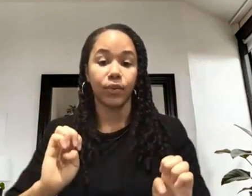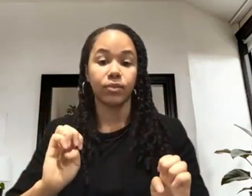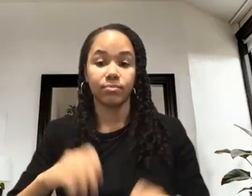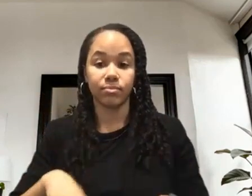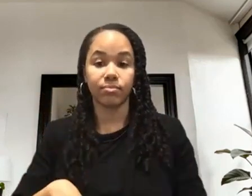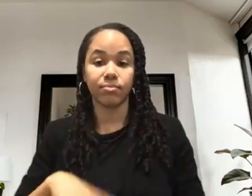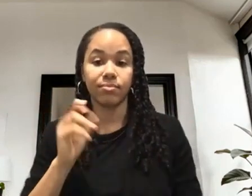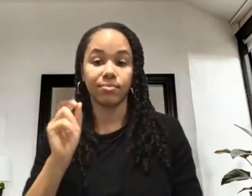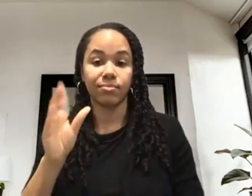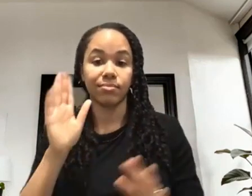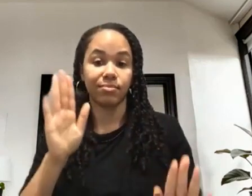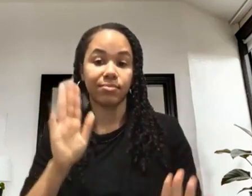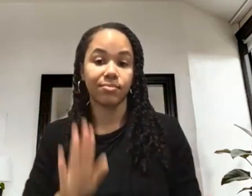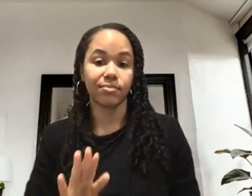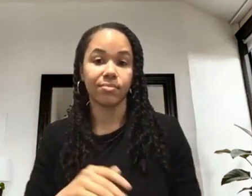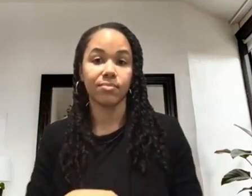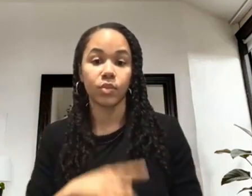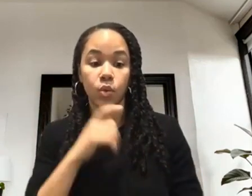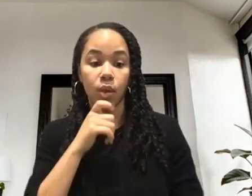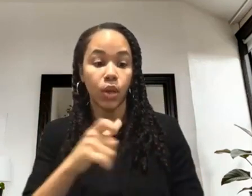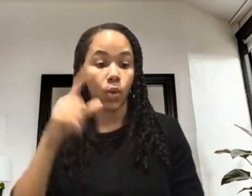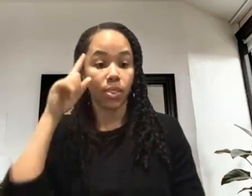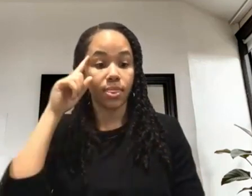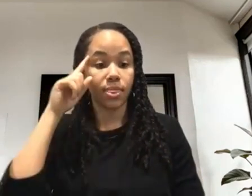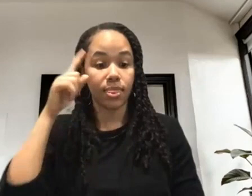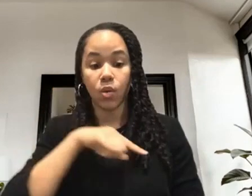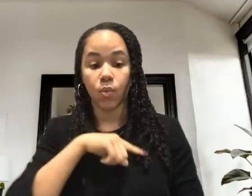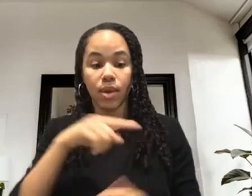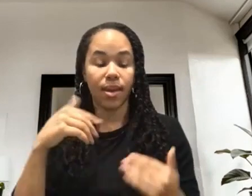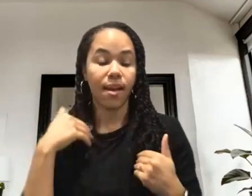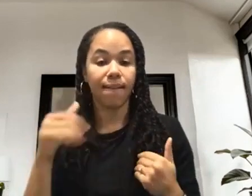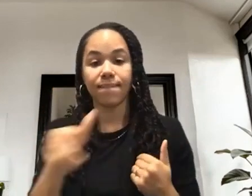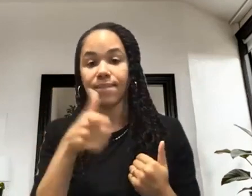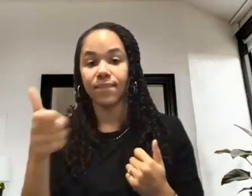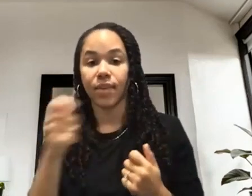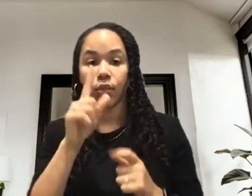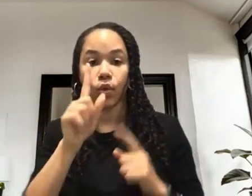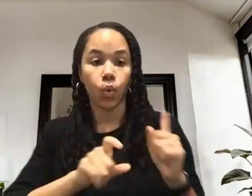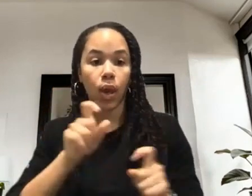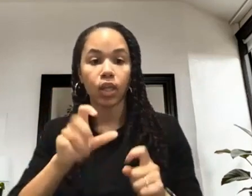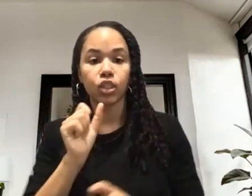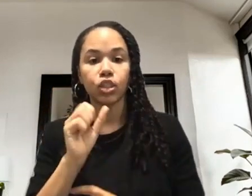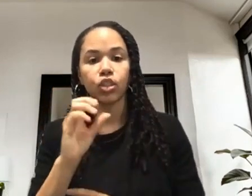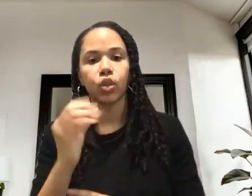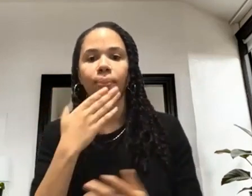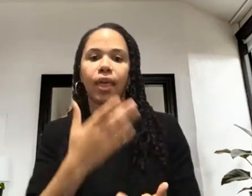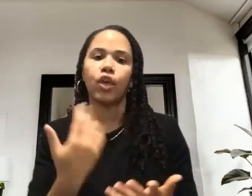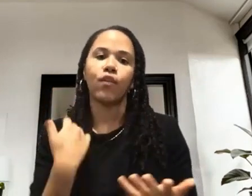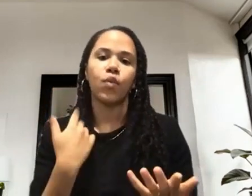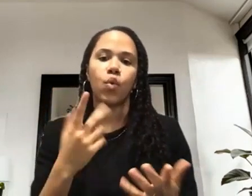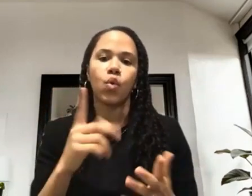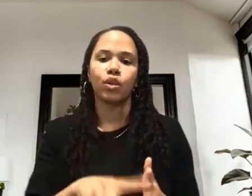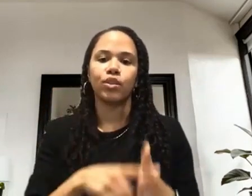thanks. I don't think we have any other questions, so thank you for jumping in and helping us with this. Of course.